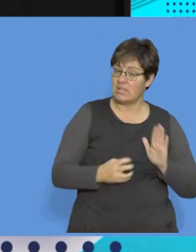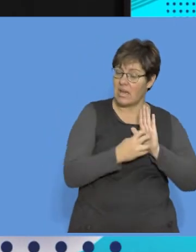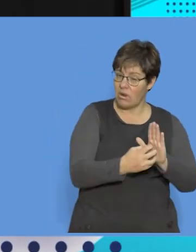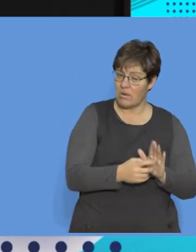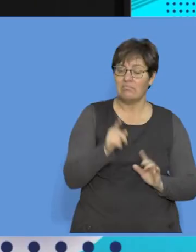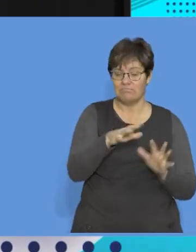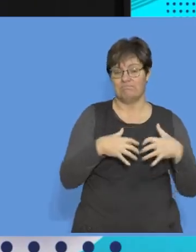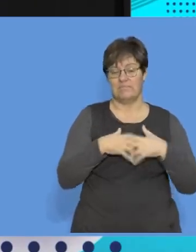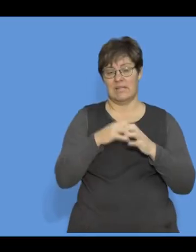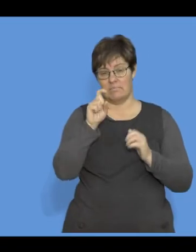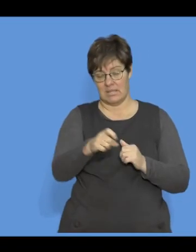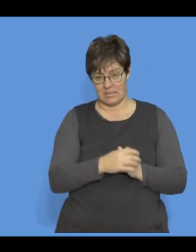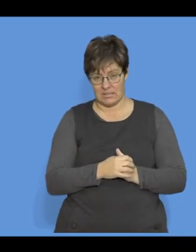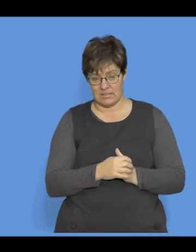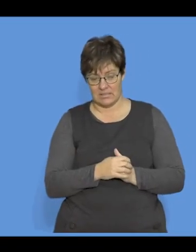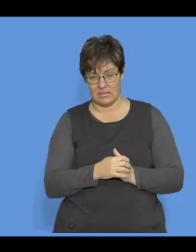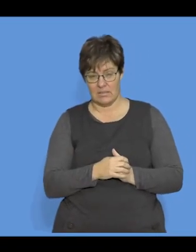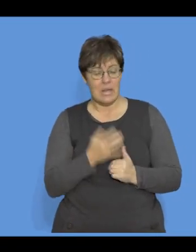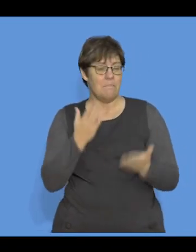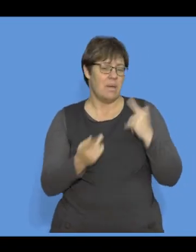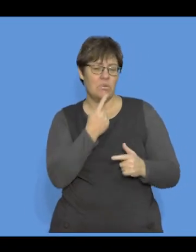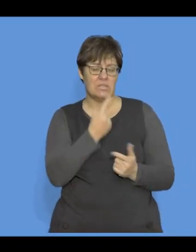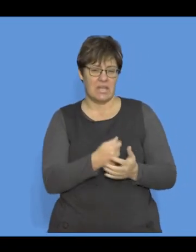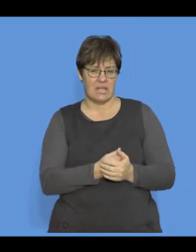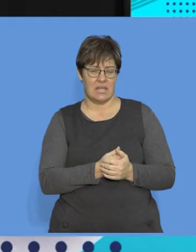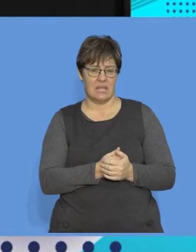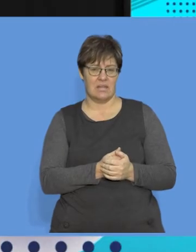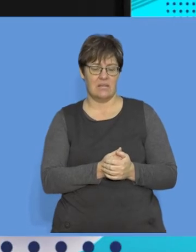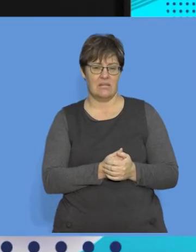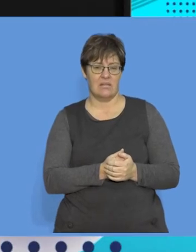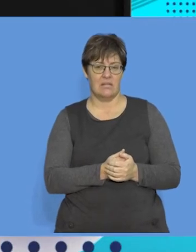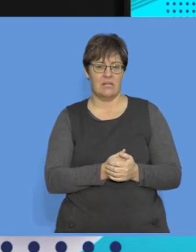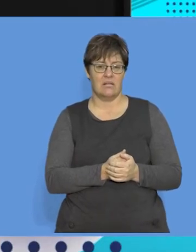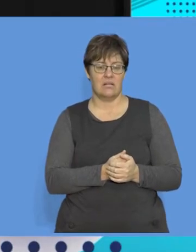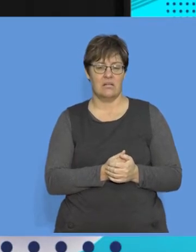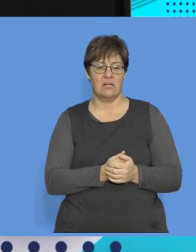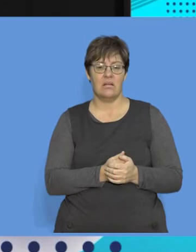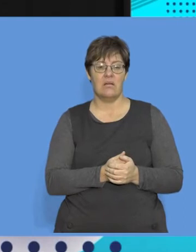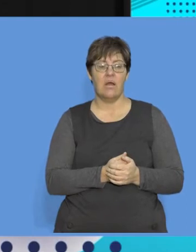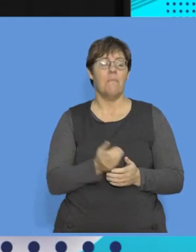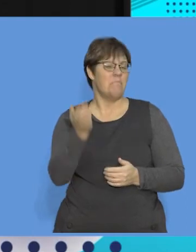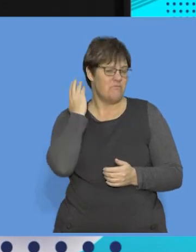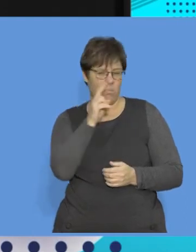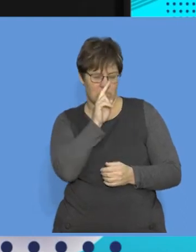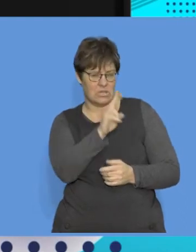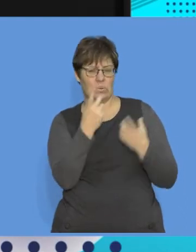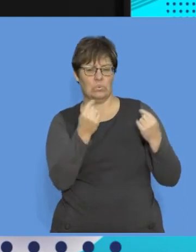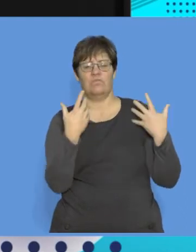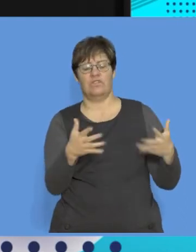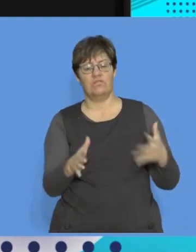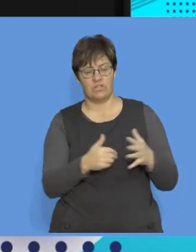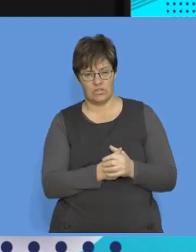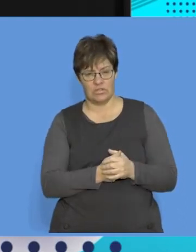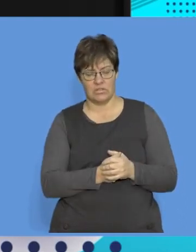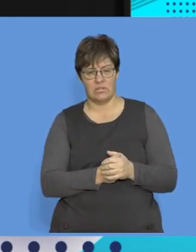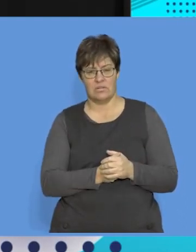out. You might say to me, but hold on, there's one thing that I have seen done before, and that's putting things into